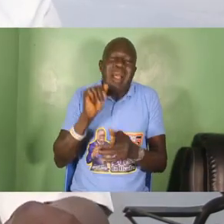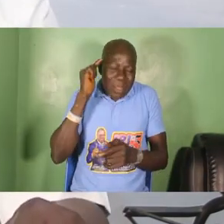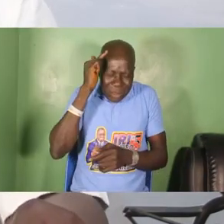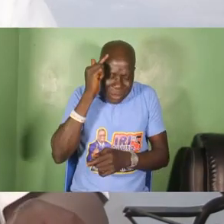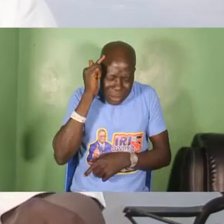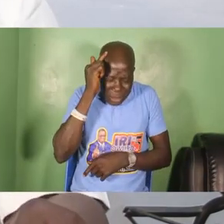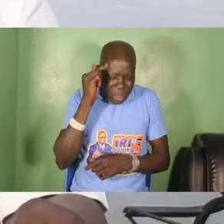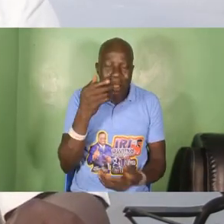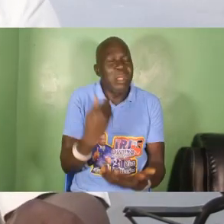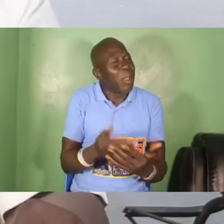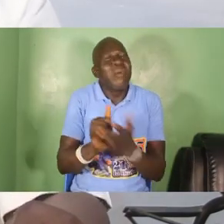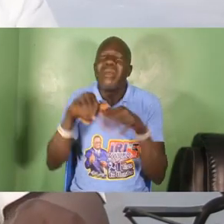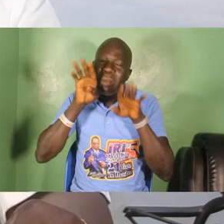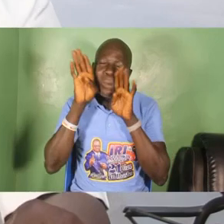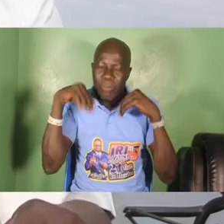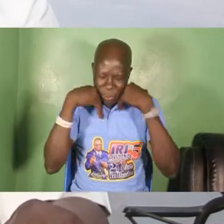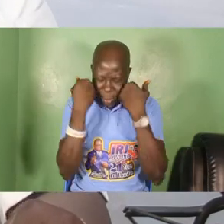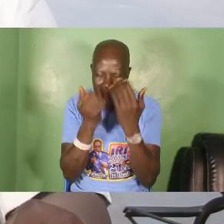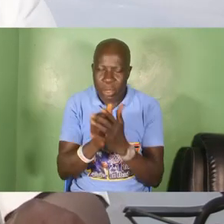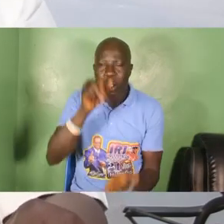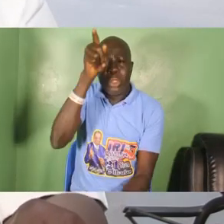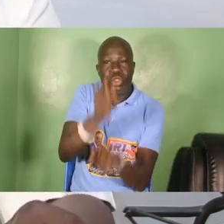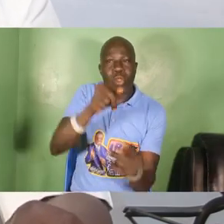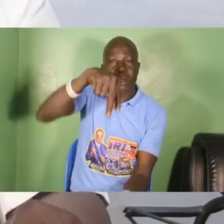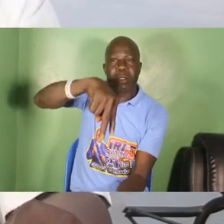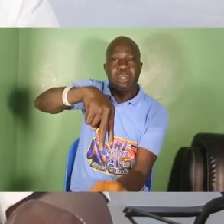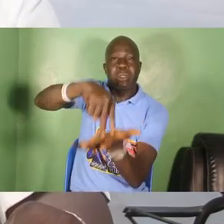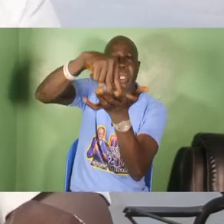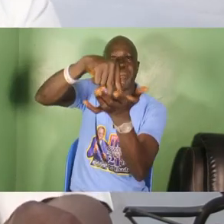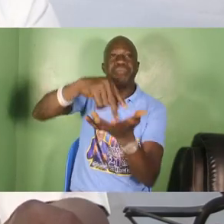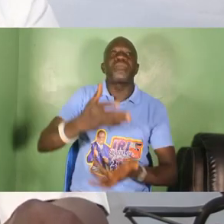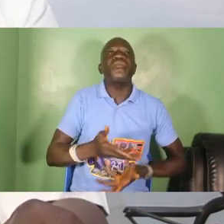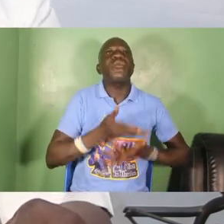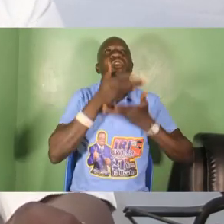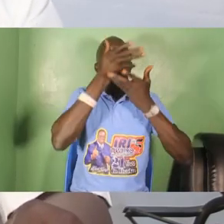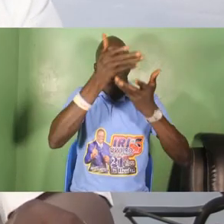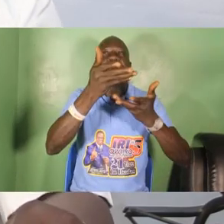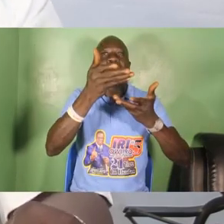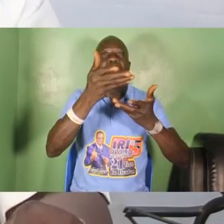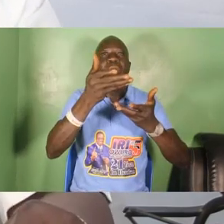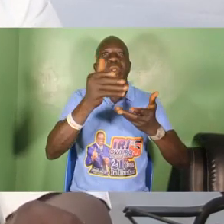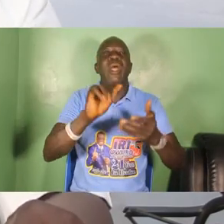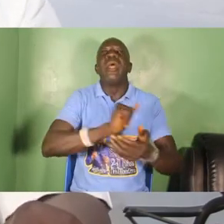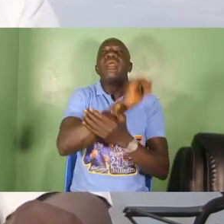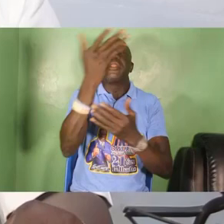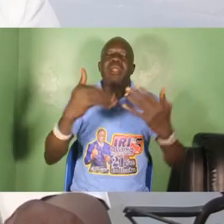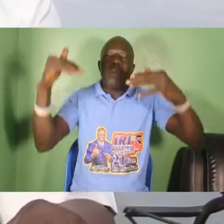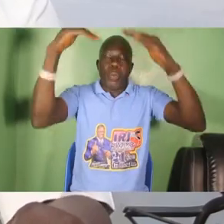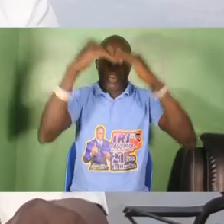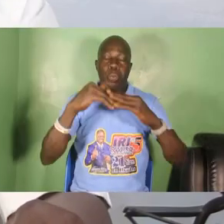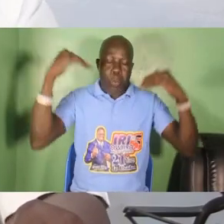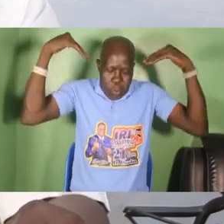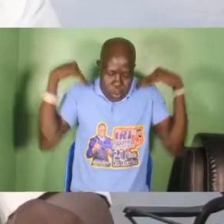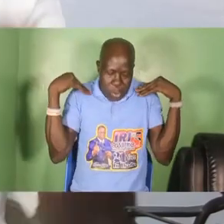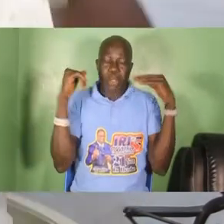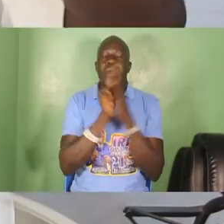tu. And you think you want to be disgraced. E di de bi te wa. Stand on your feet where you are. Pariwo. You will shout. E ru gbese laye mi. Body